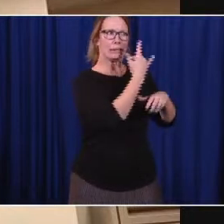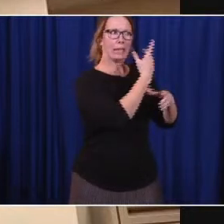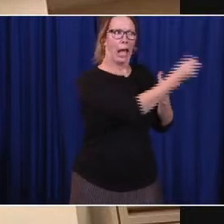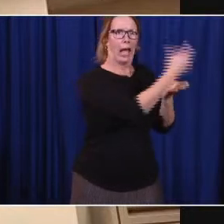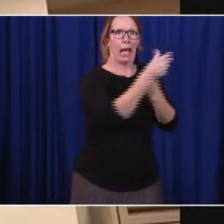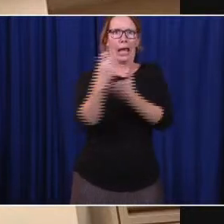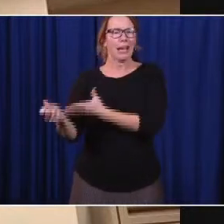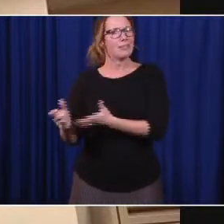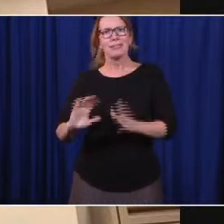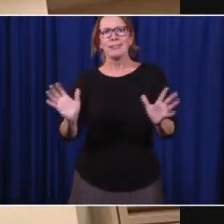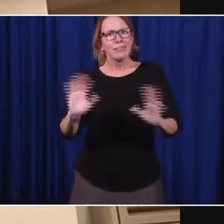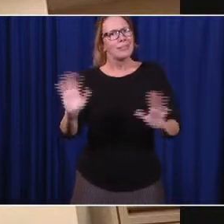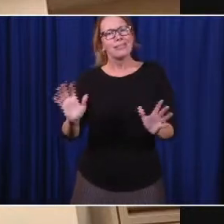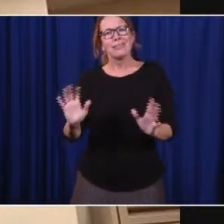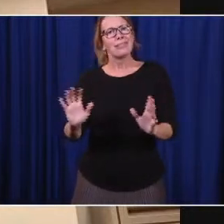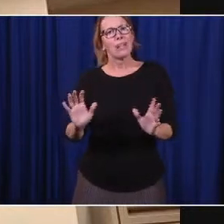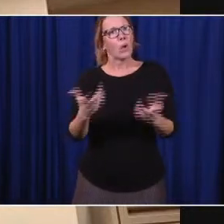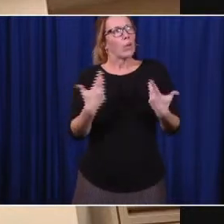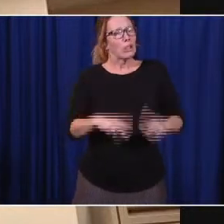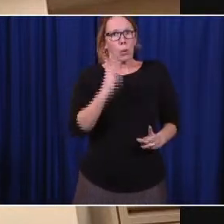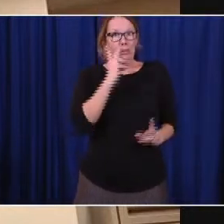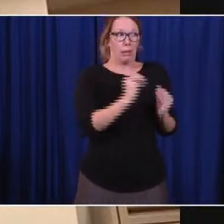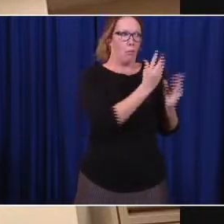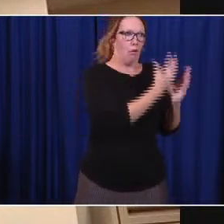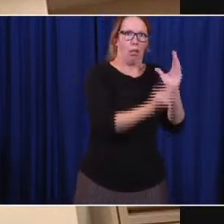beds and lose more loved ones.